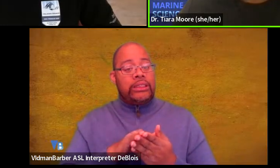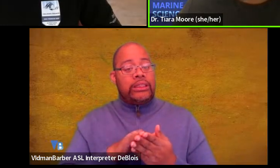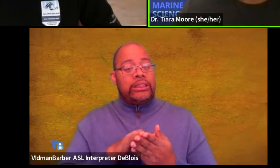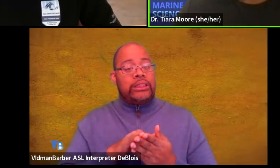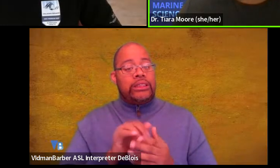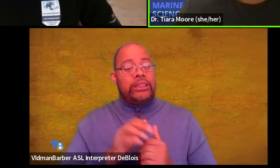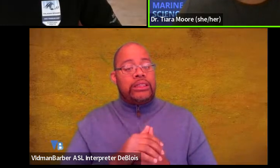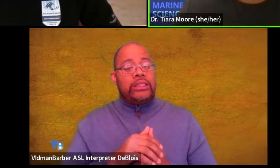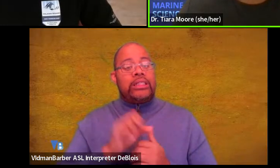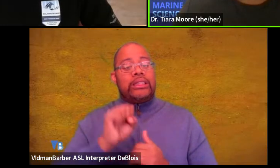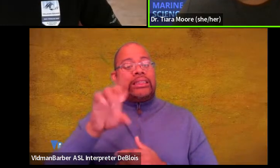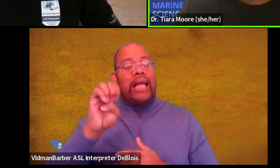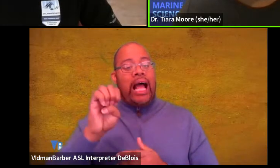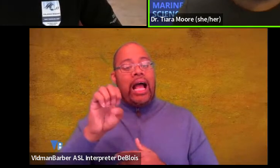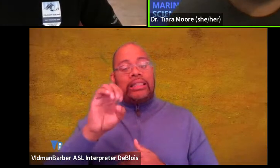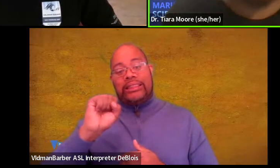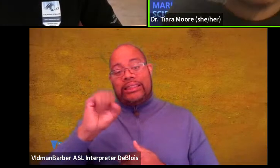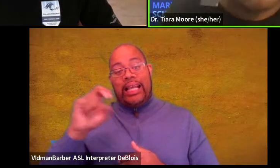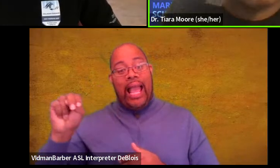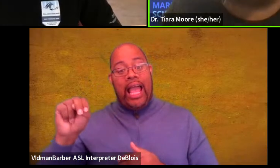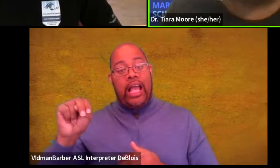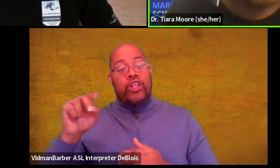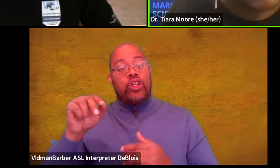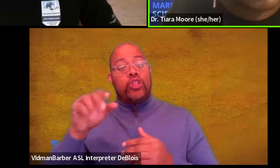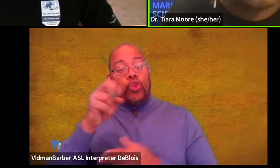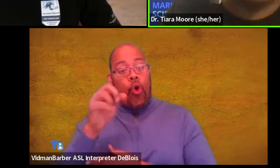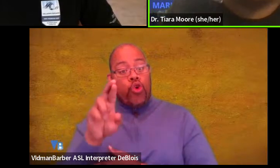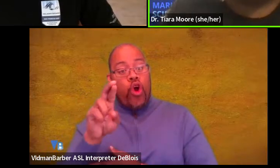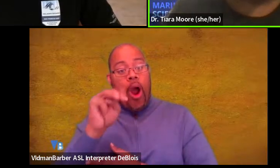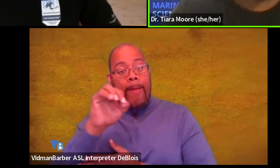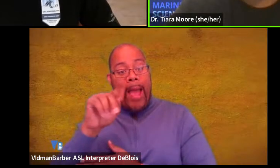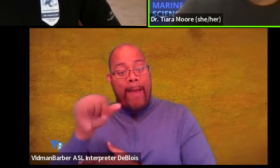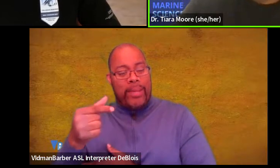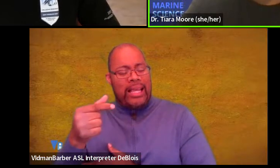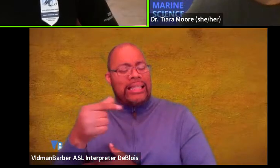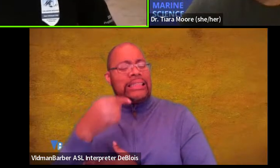scan sonar mapping. So tell the streets, what is that?